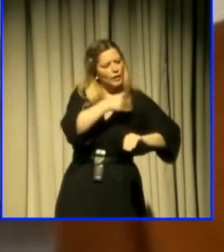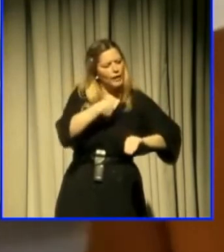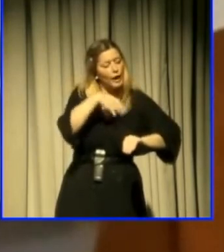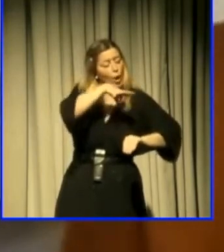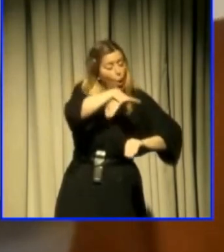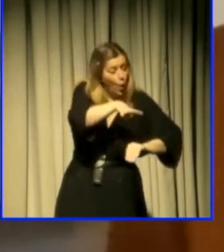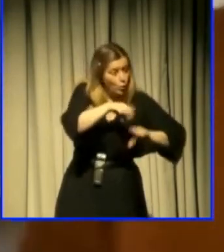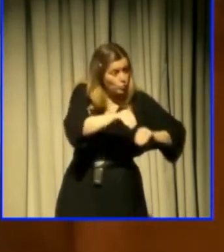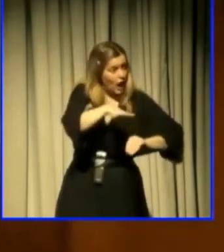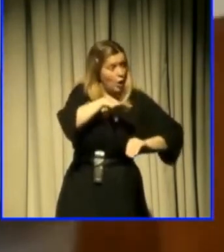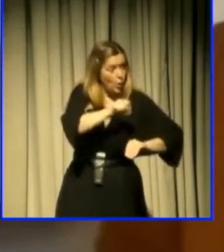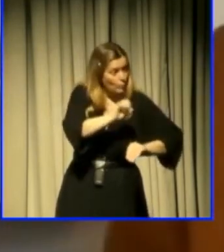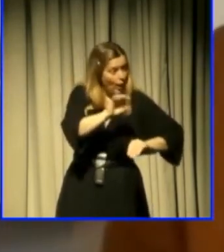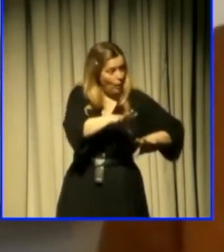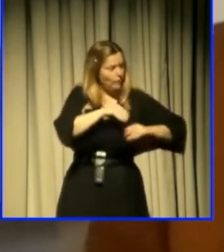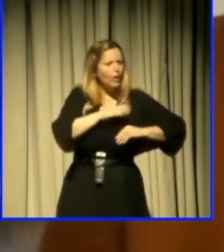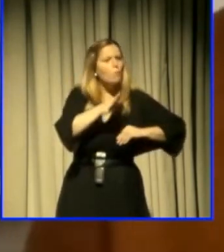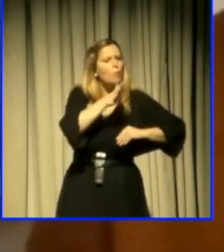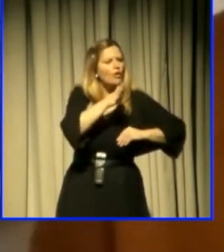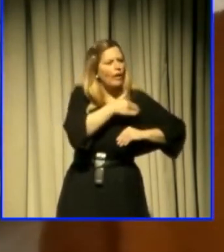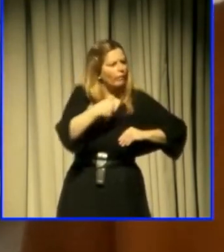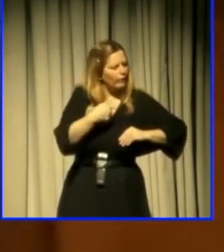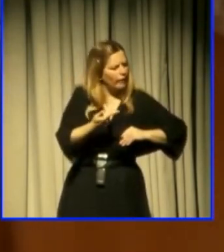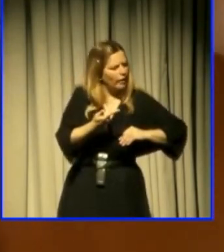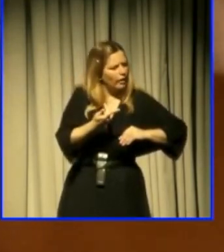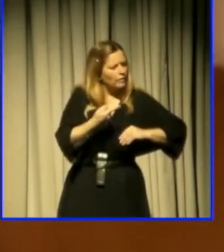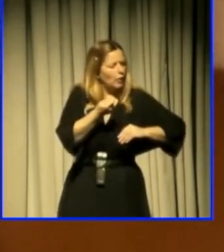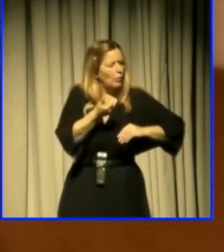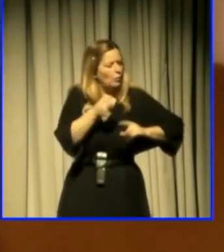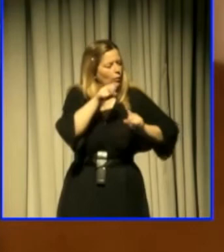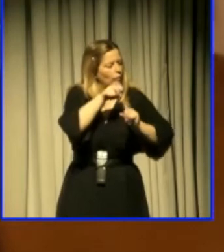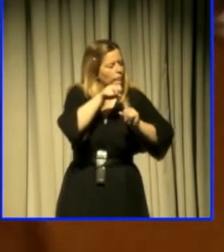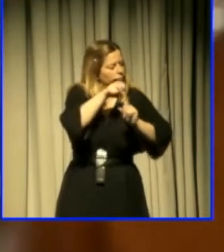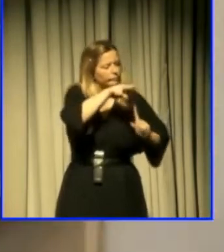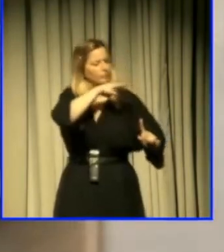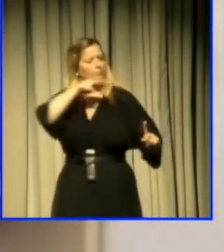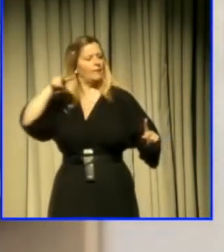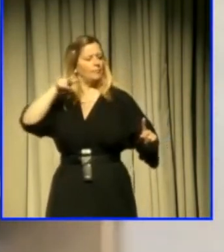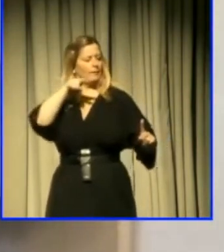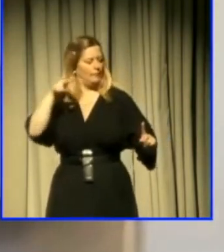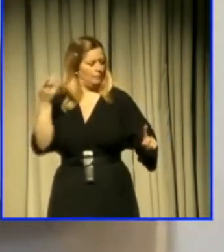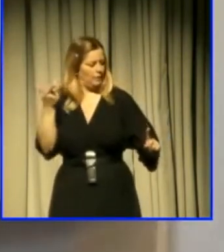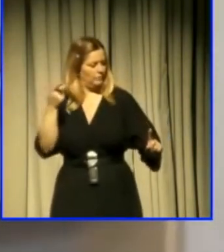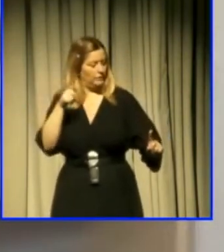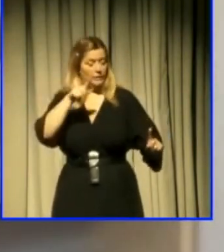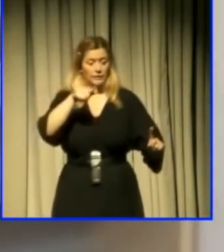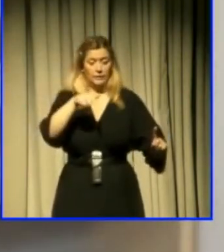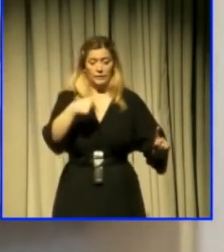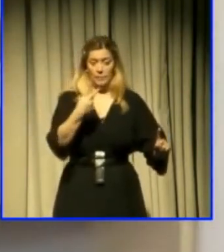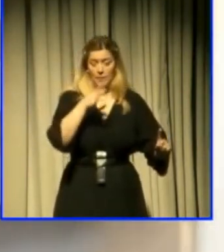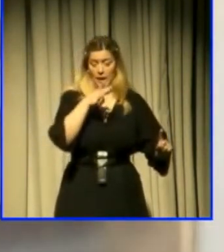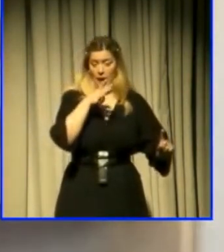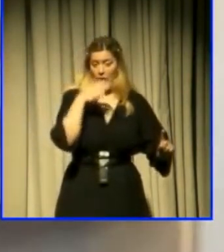adopt it? So now we have found, for instance, one trend cluster. Let me see. It's over